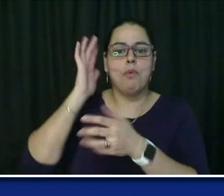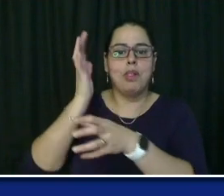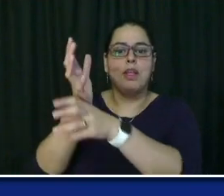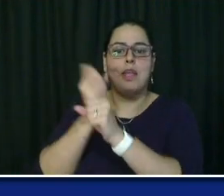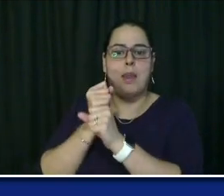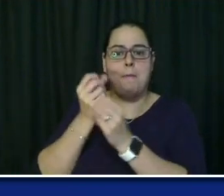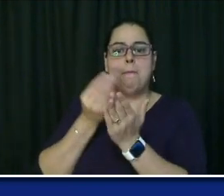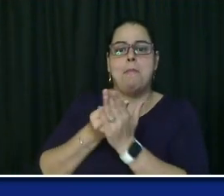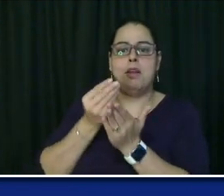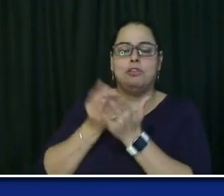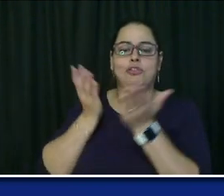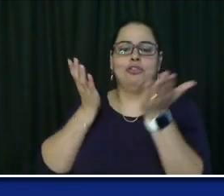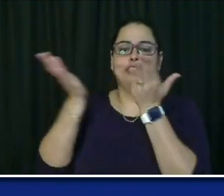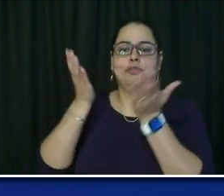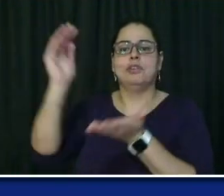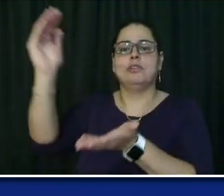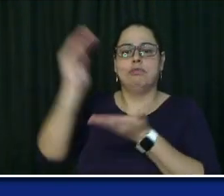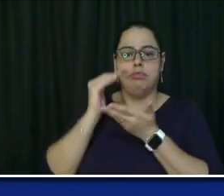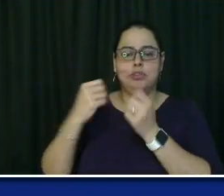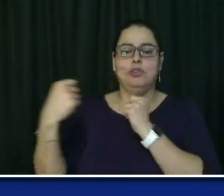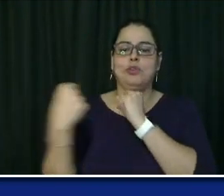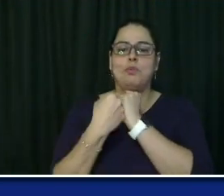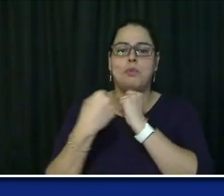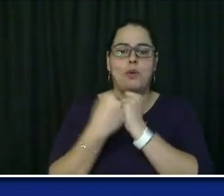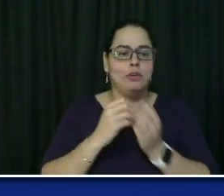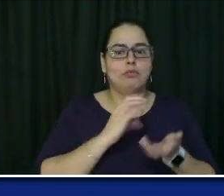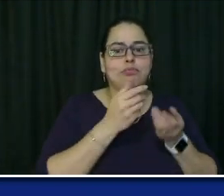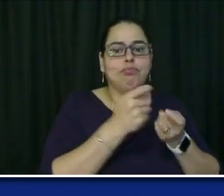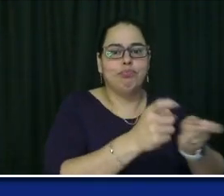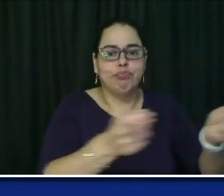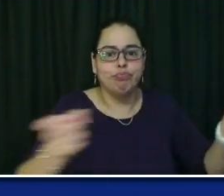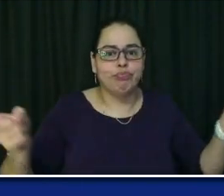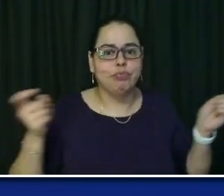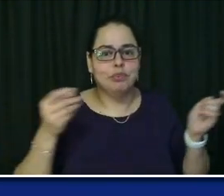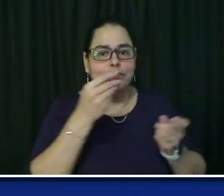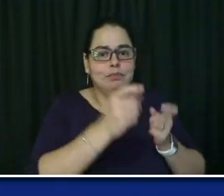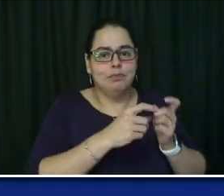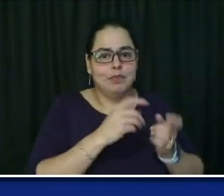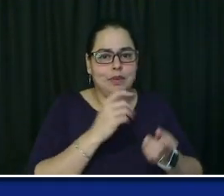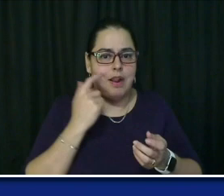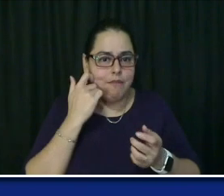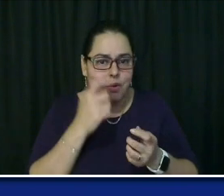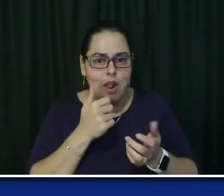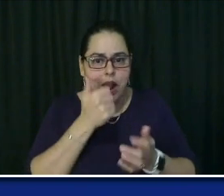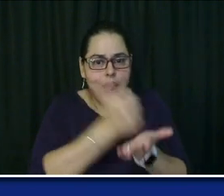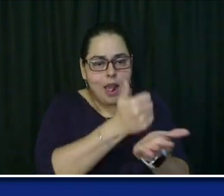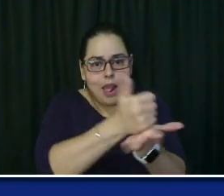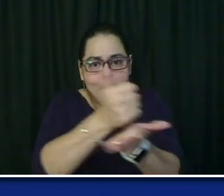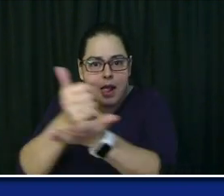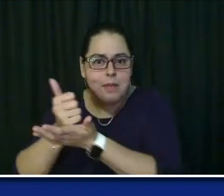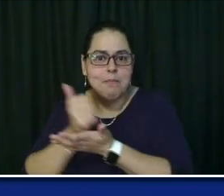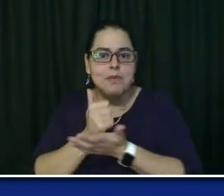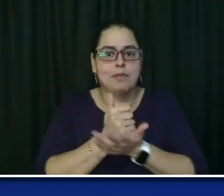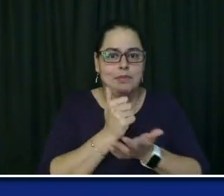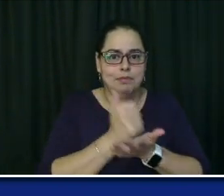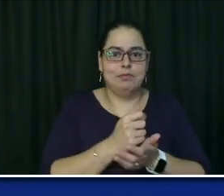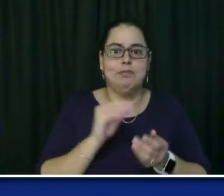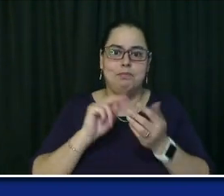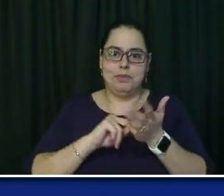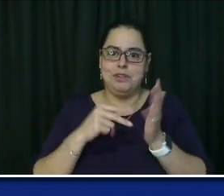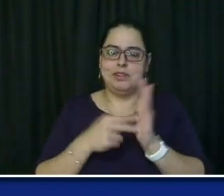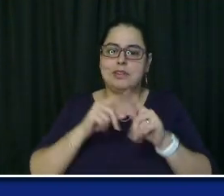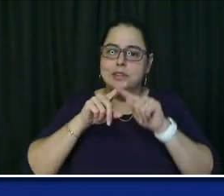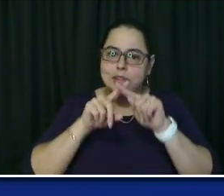number of people, will be more accurate for us. Our percentage of seats in Congress depend on what our accurate population is. In a village like